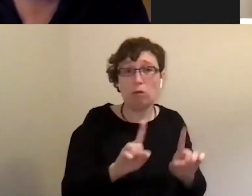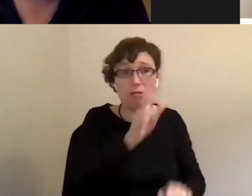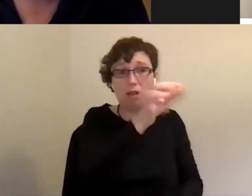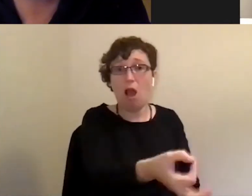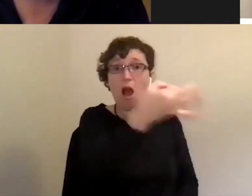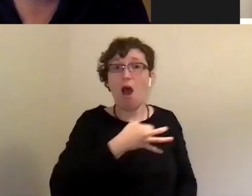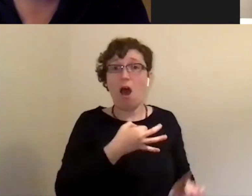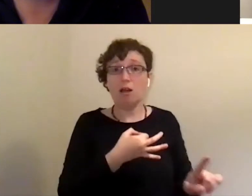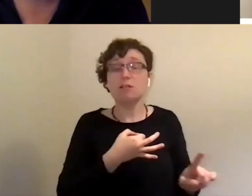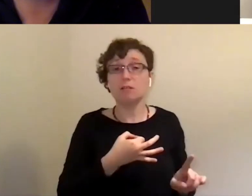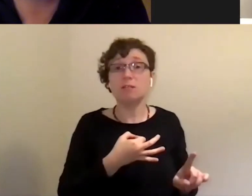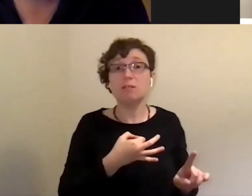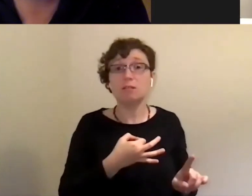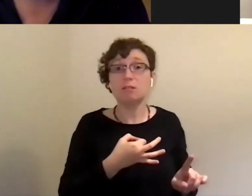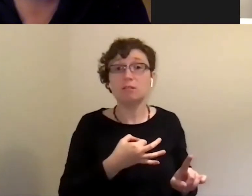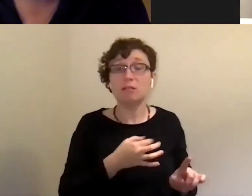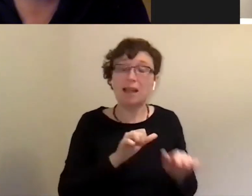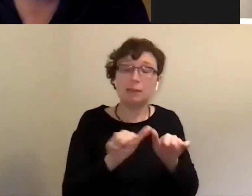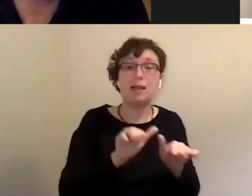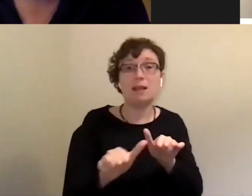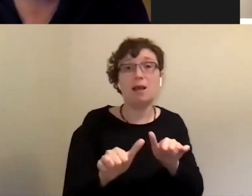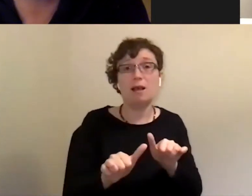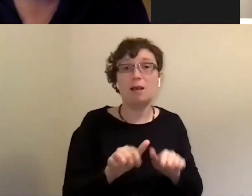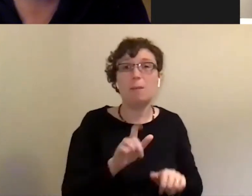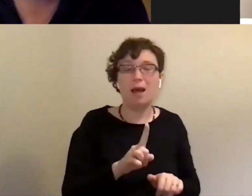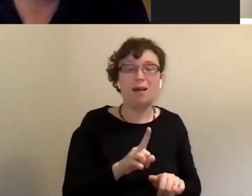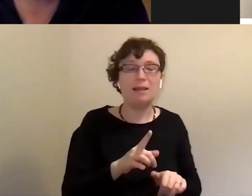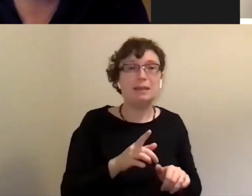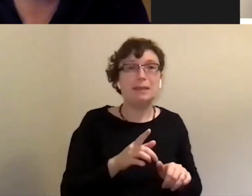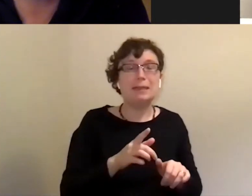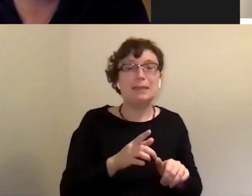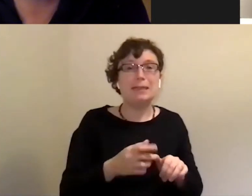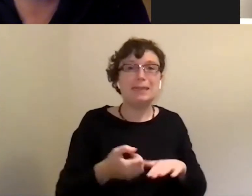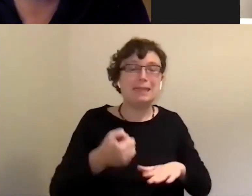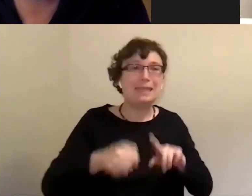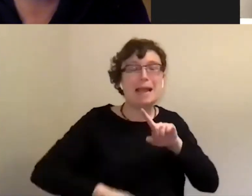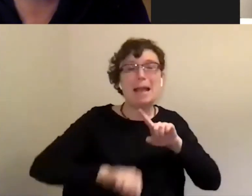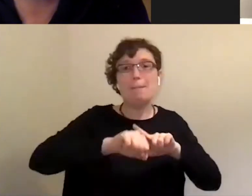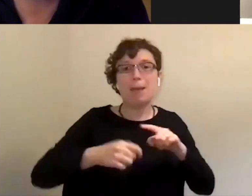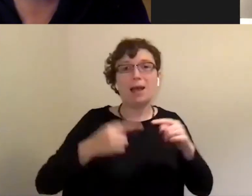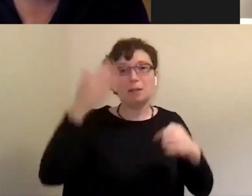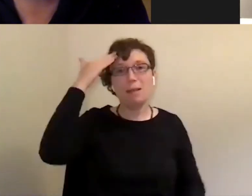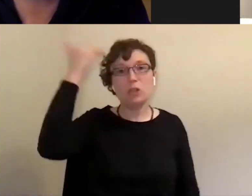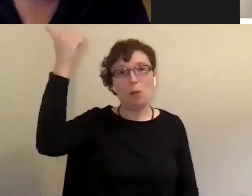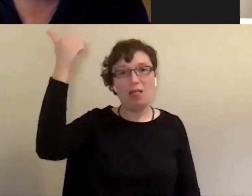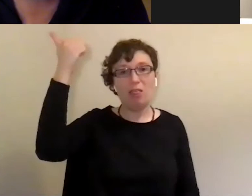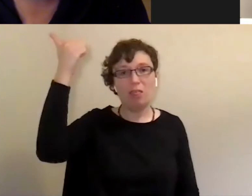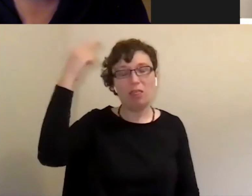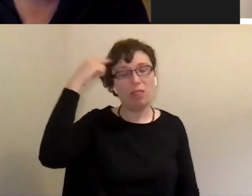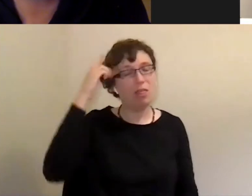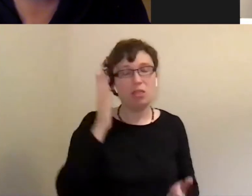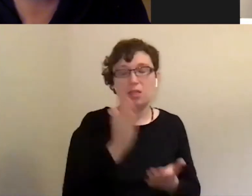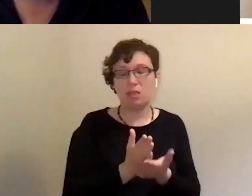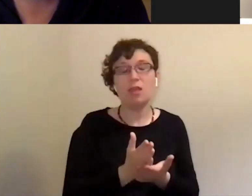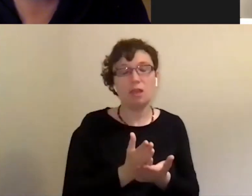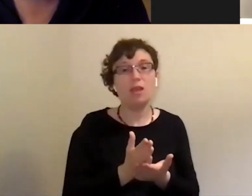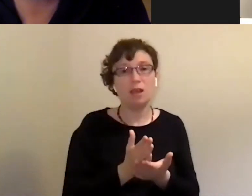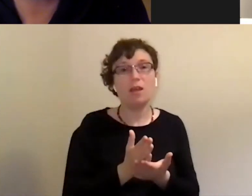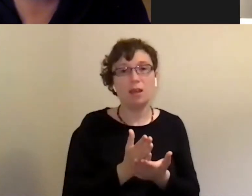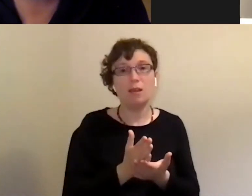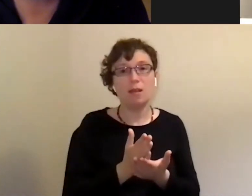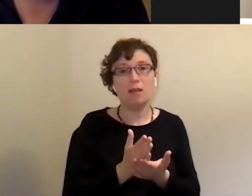the strain on our mental health to continuously speak out, especially when the pains have been so deeply